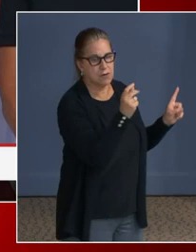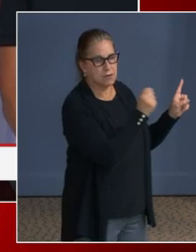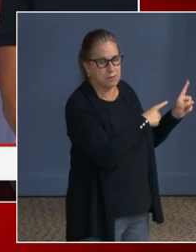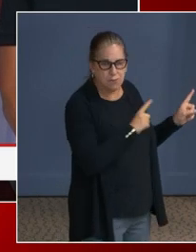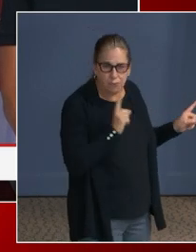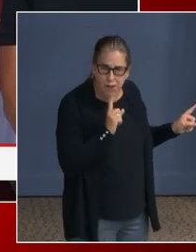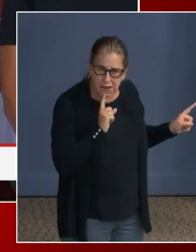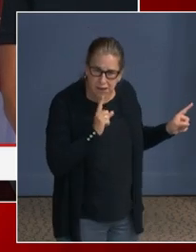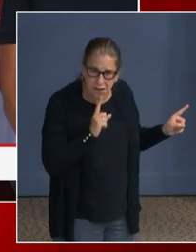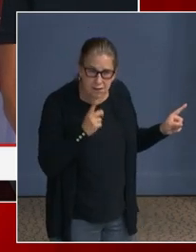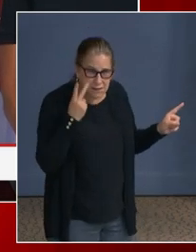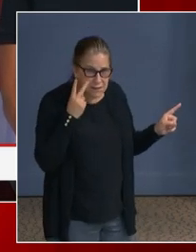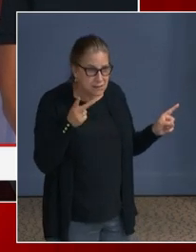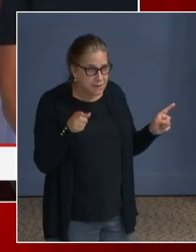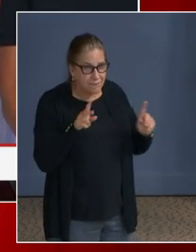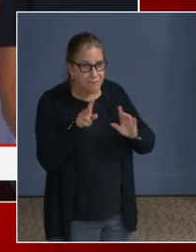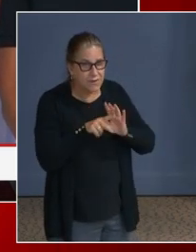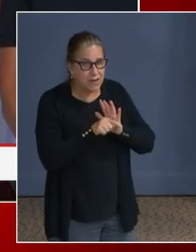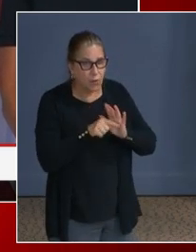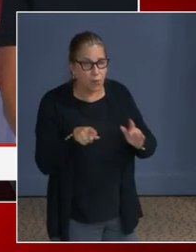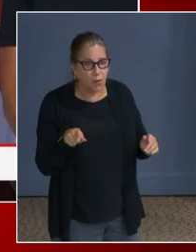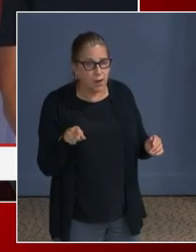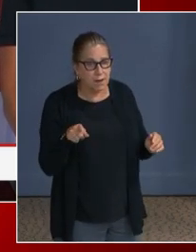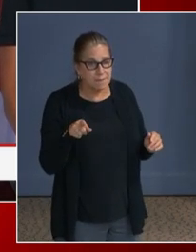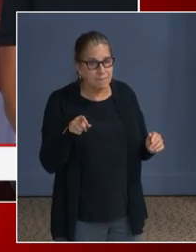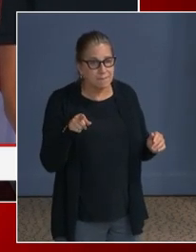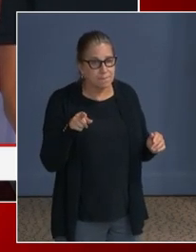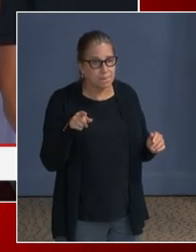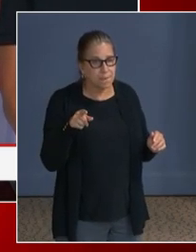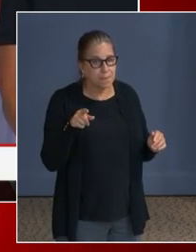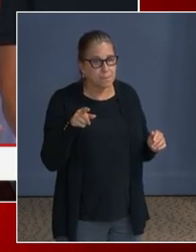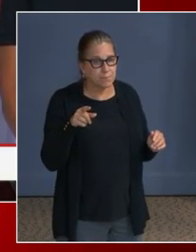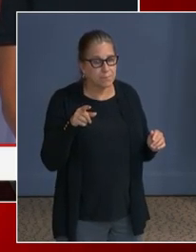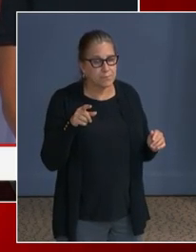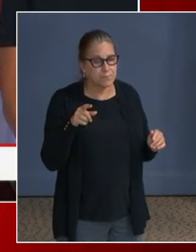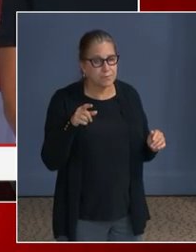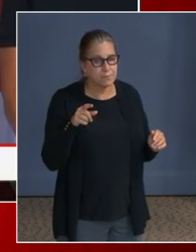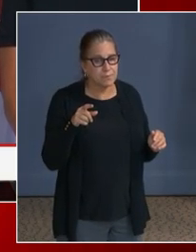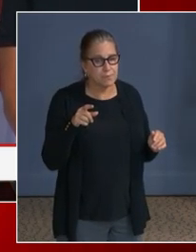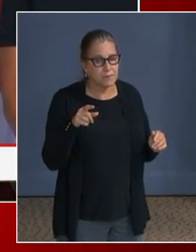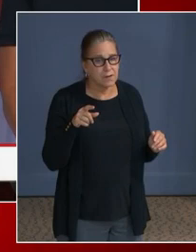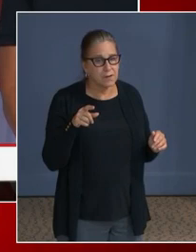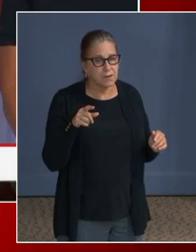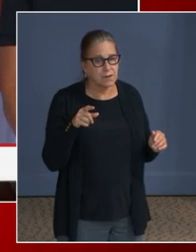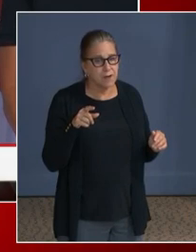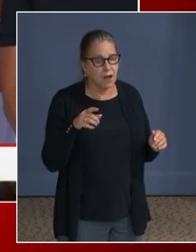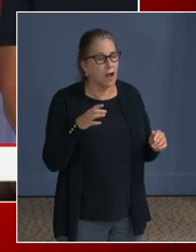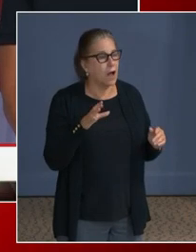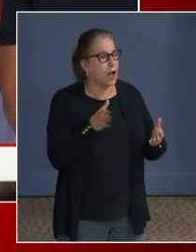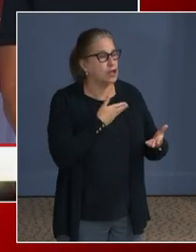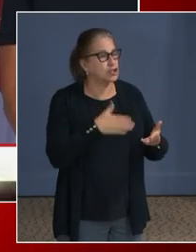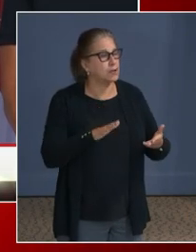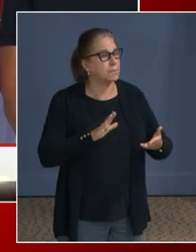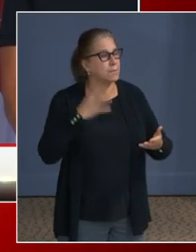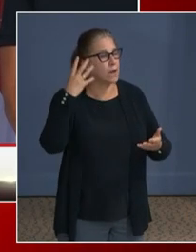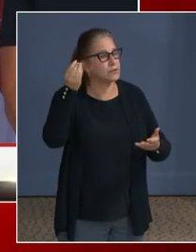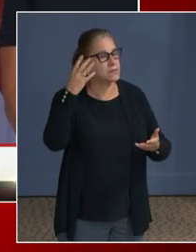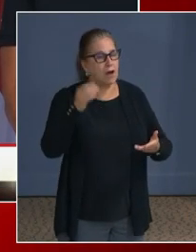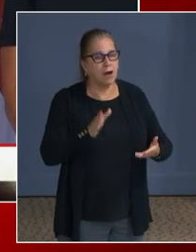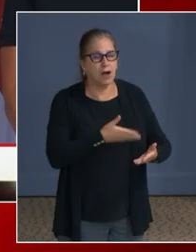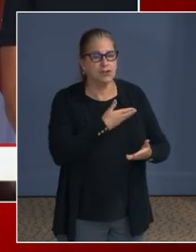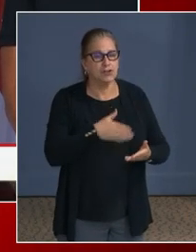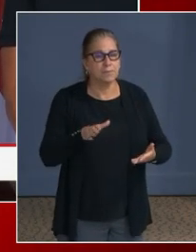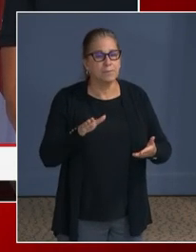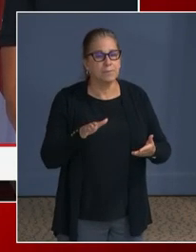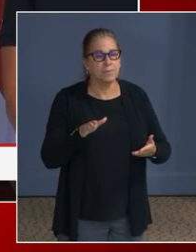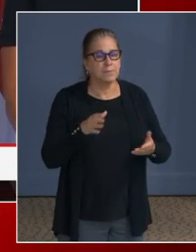have you seen the video of the outdoor concert the other night where MPD was standing by but did not enforce